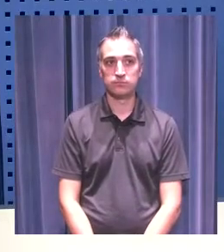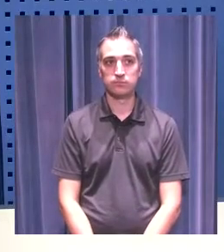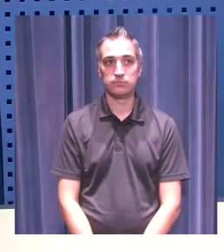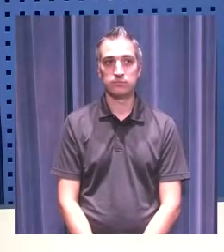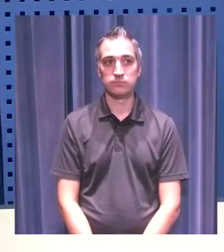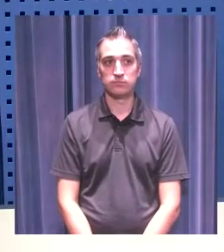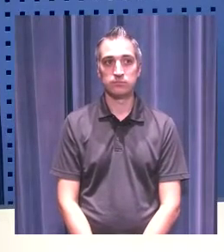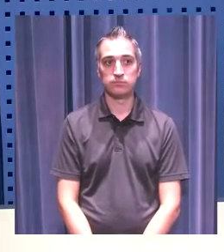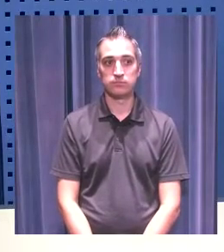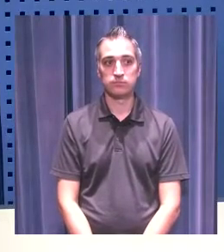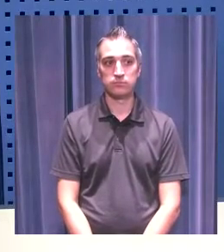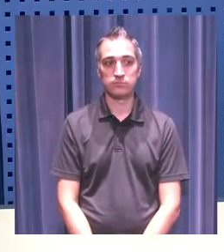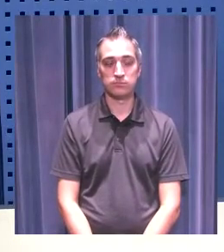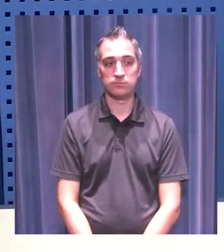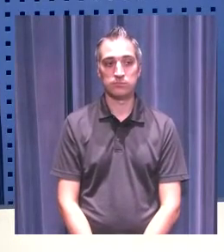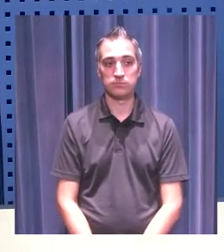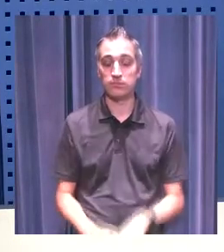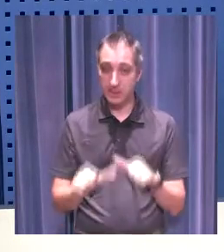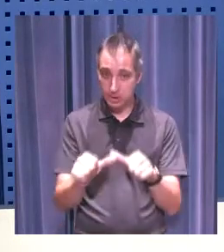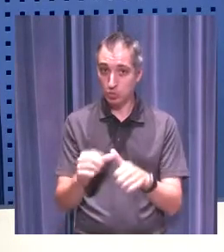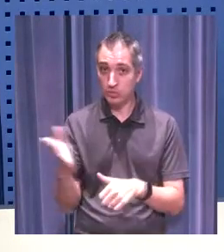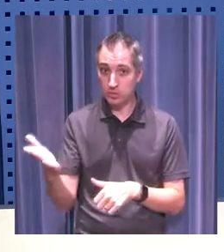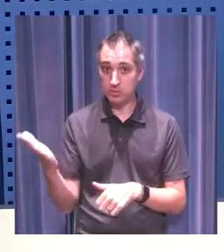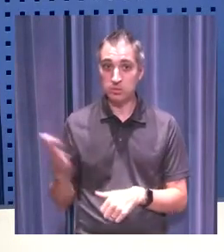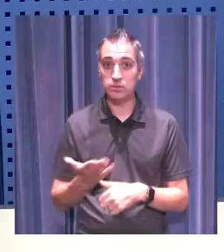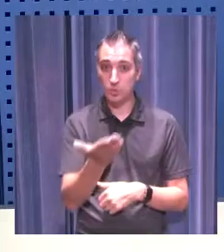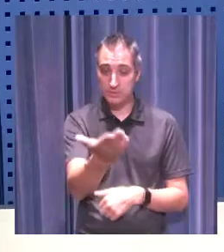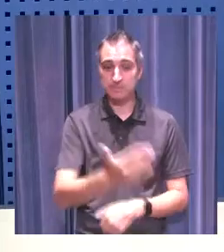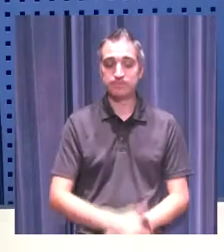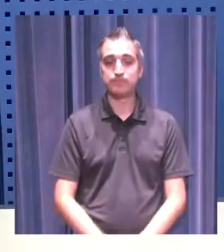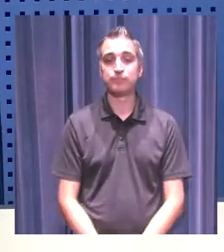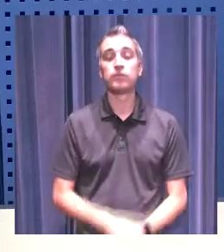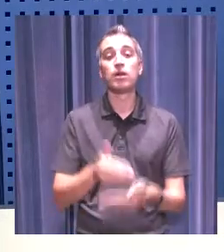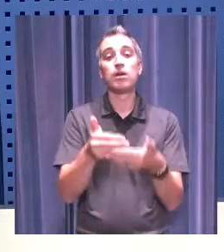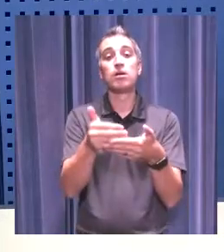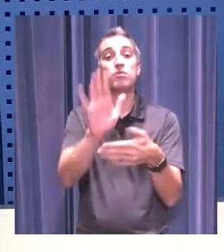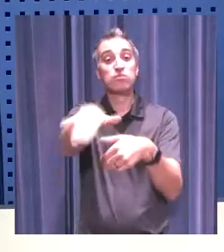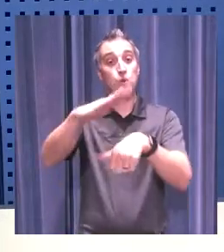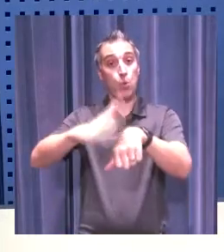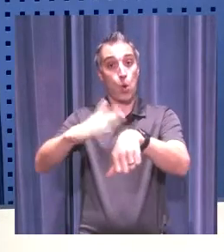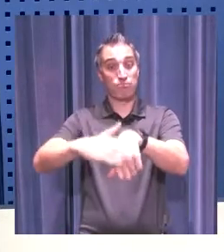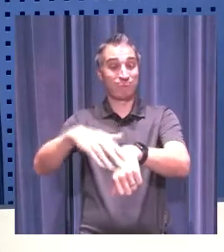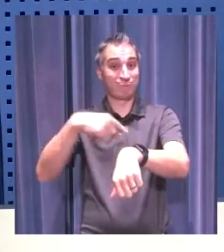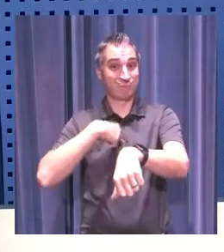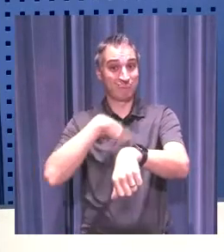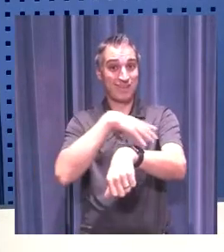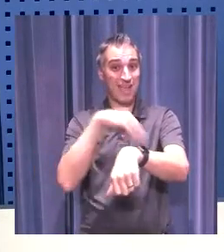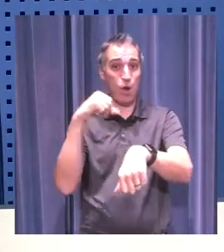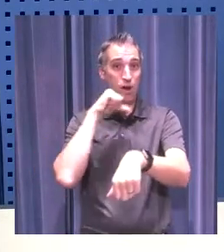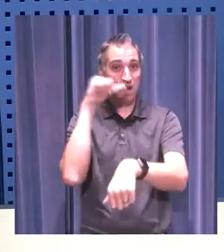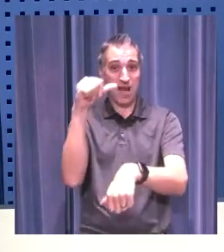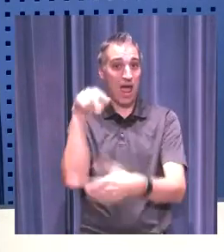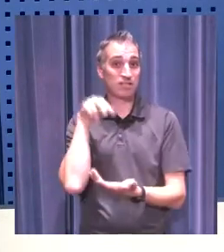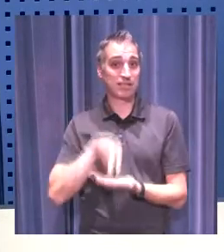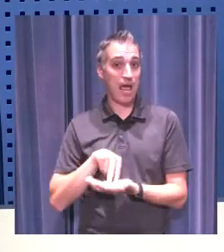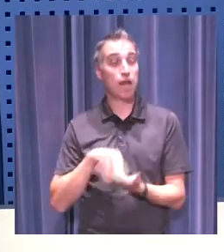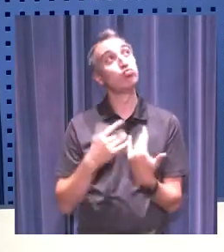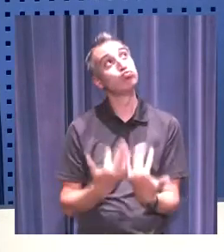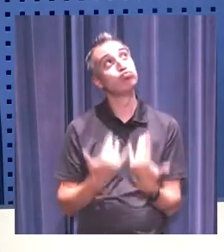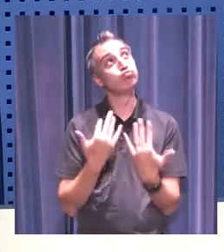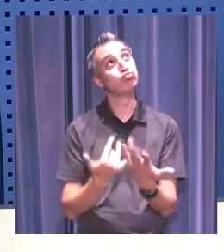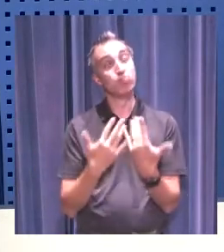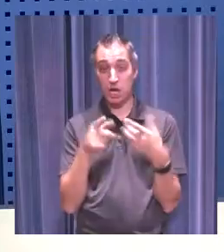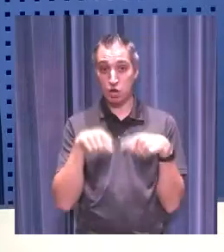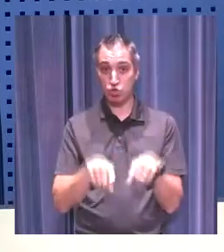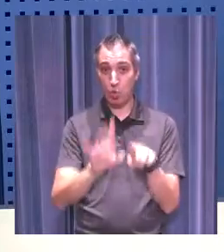Gentlemen? Continue. Go ahead. Be forewarned that I and others are not standing idly by, even as